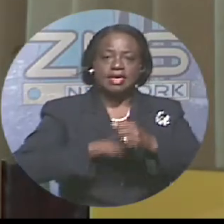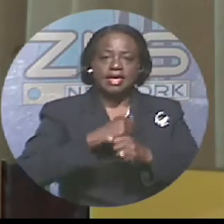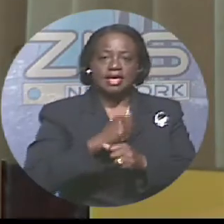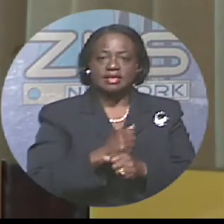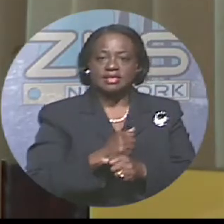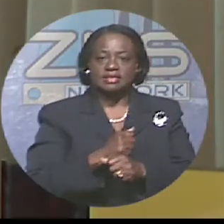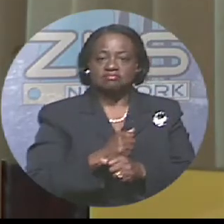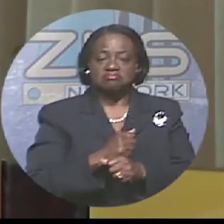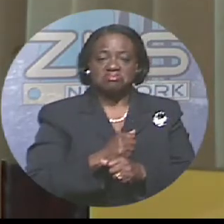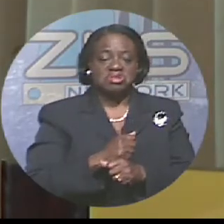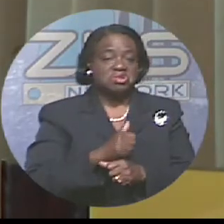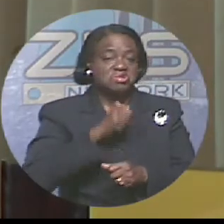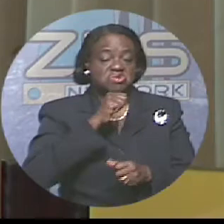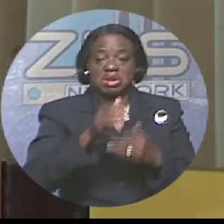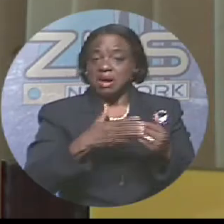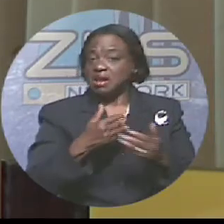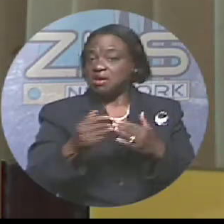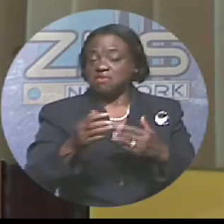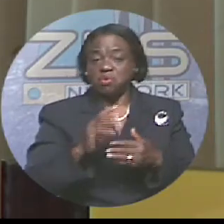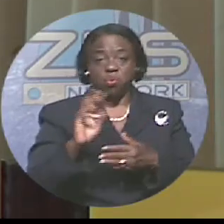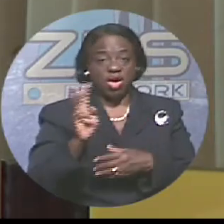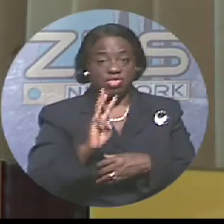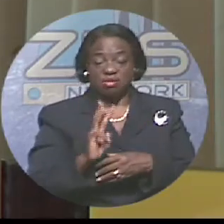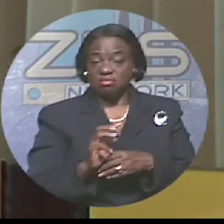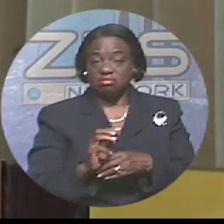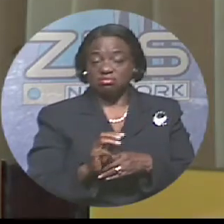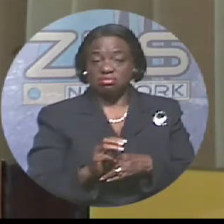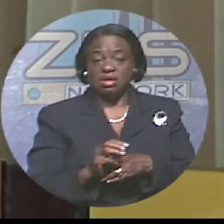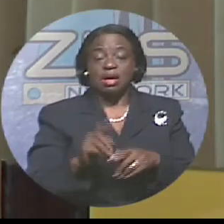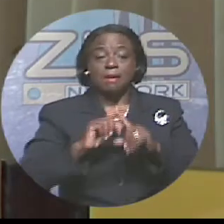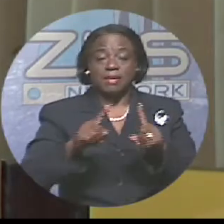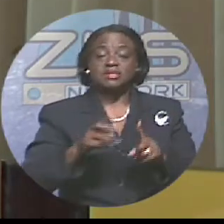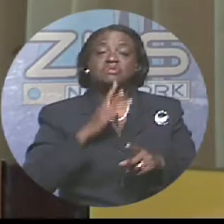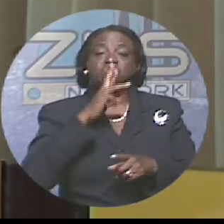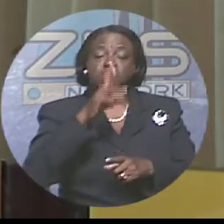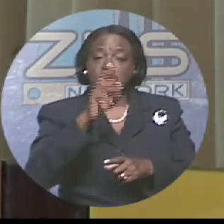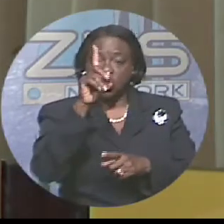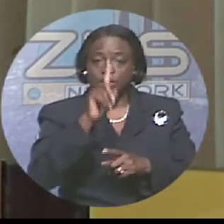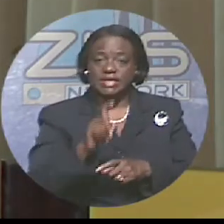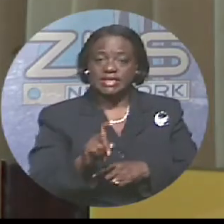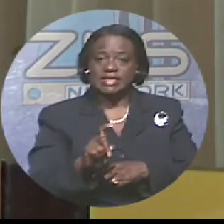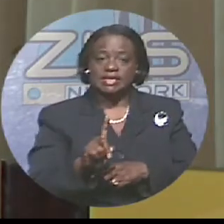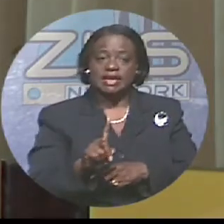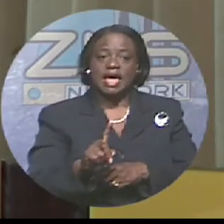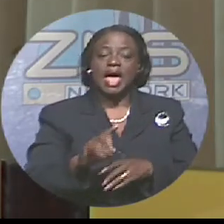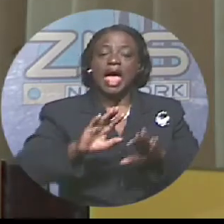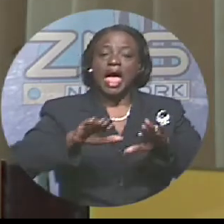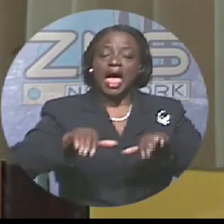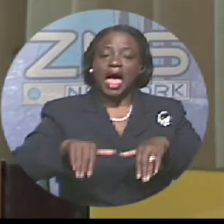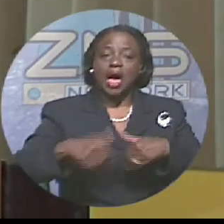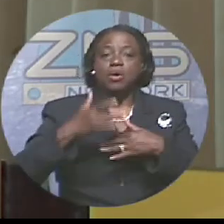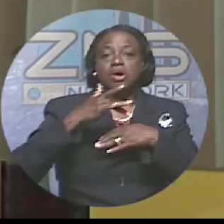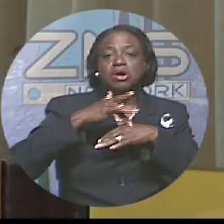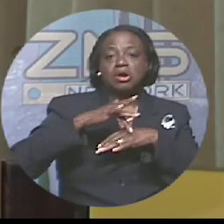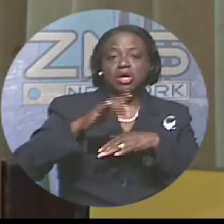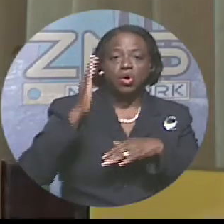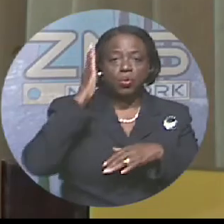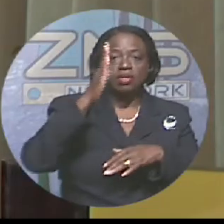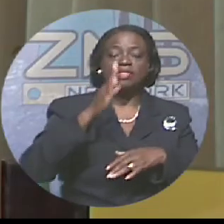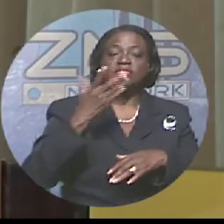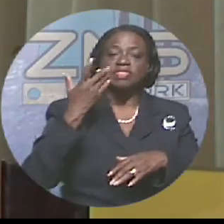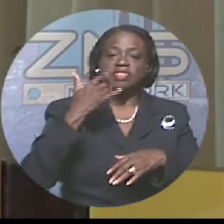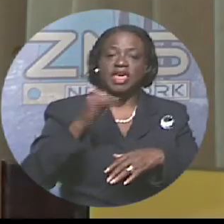whether these inmates will return to the Bahamian society, but the real question is, how will they return to Bahamian